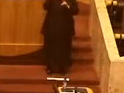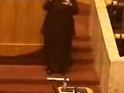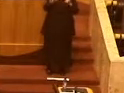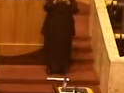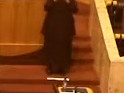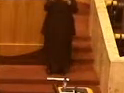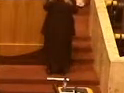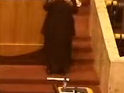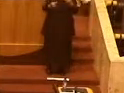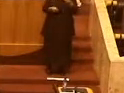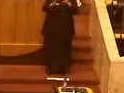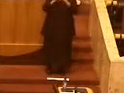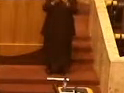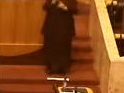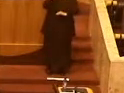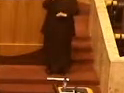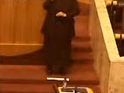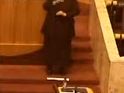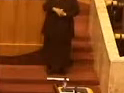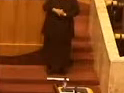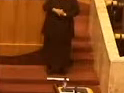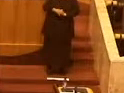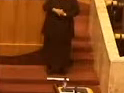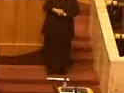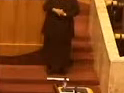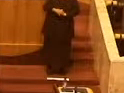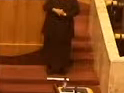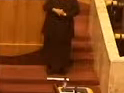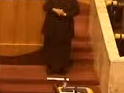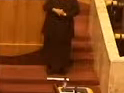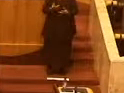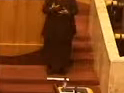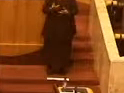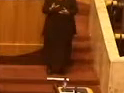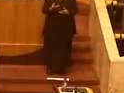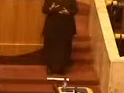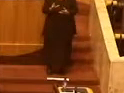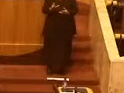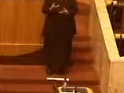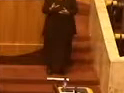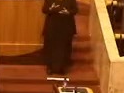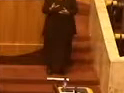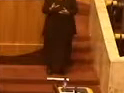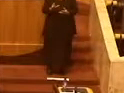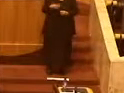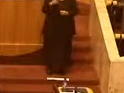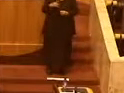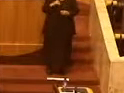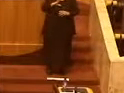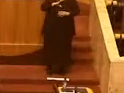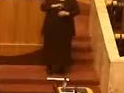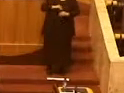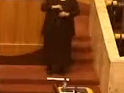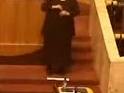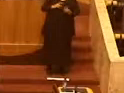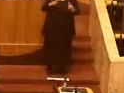that confront the department and admit that they may be considering daunting,